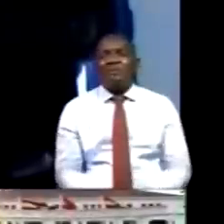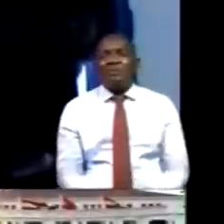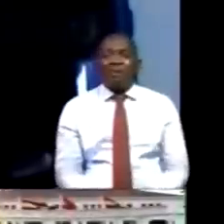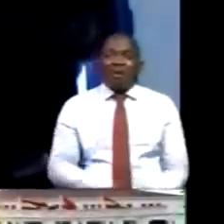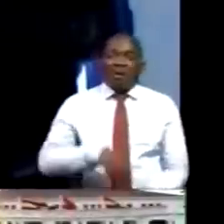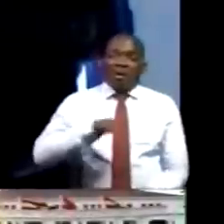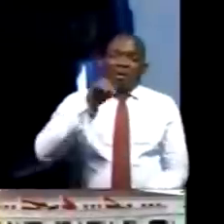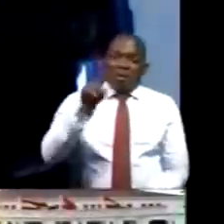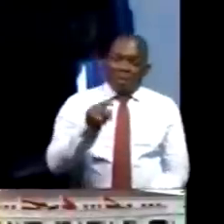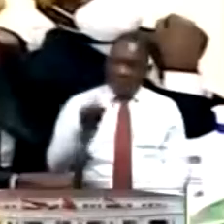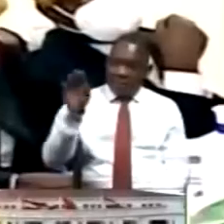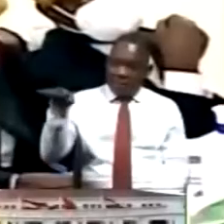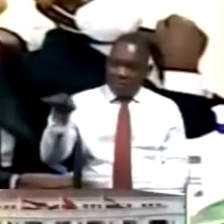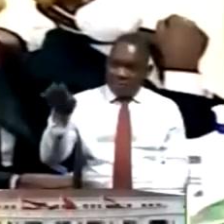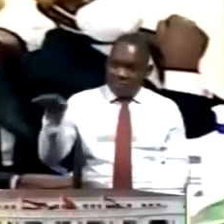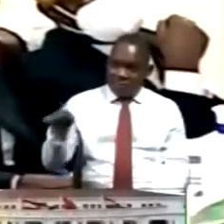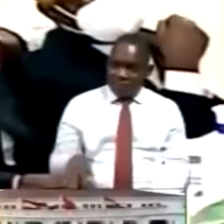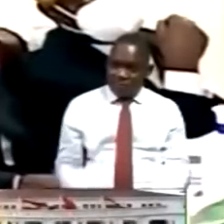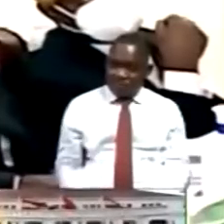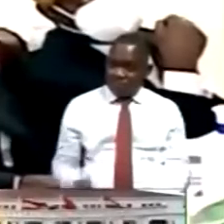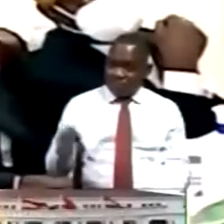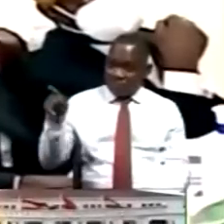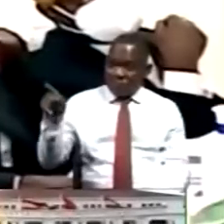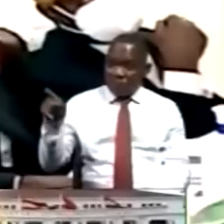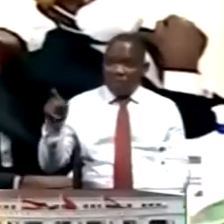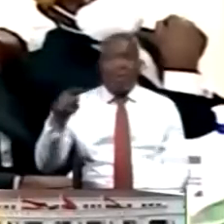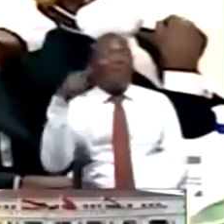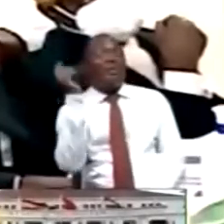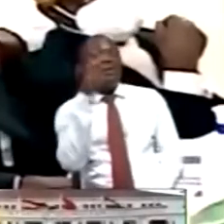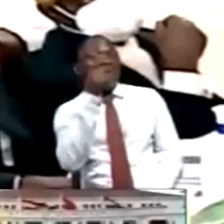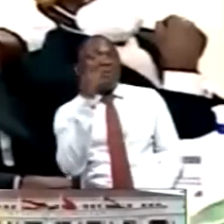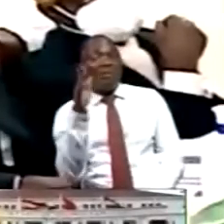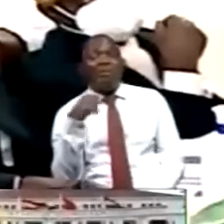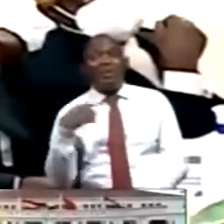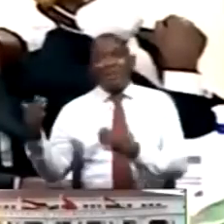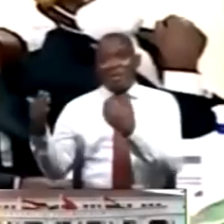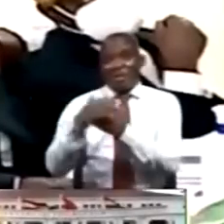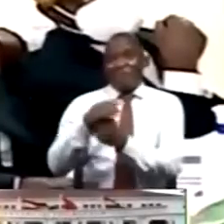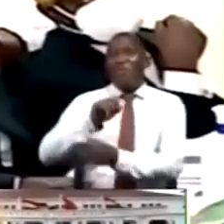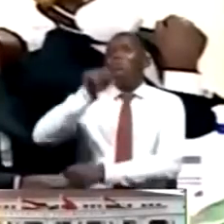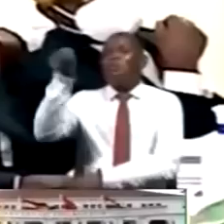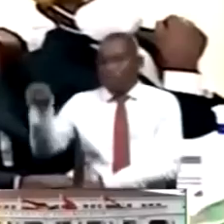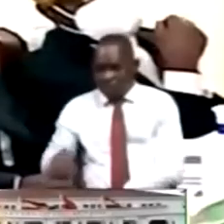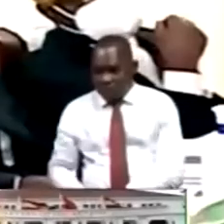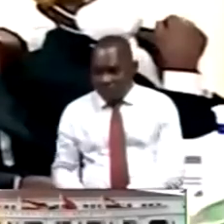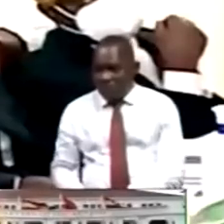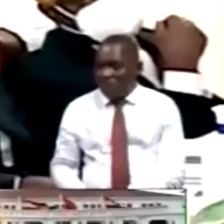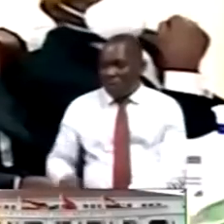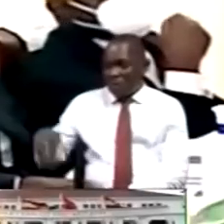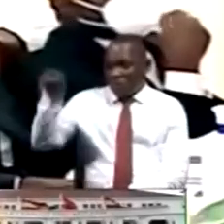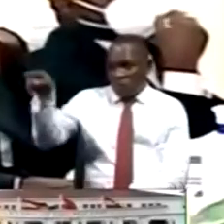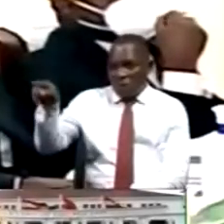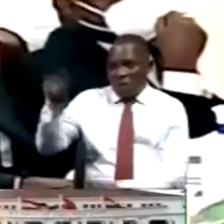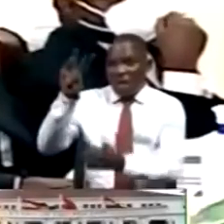Mr. Mettle-Nunoo, having delivered your lecture, I want you to come back and answer my question. I'm saying that your